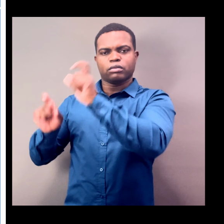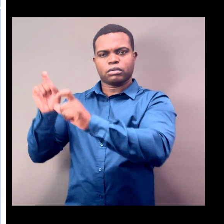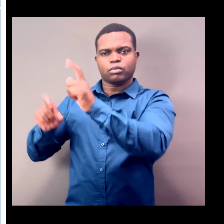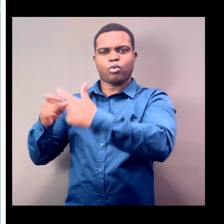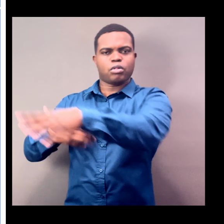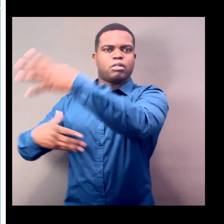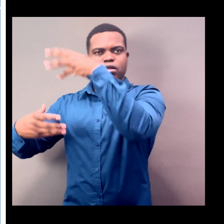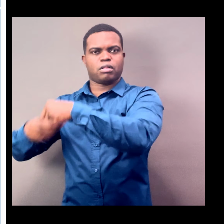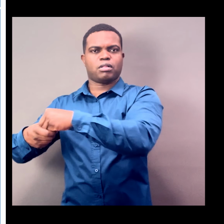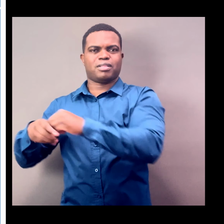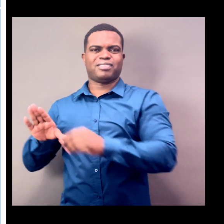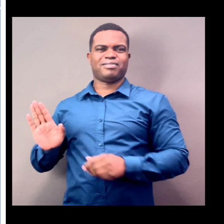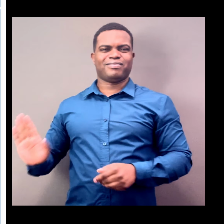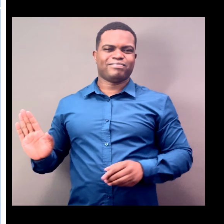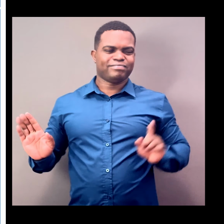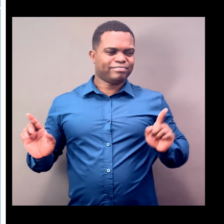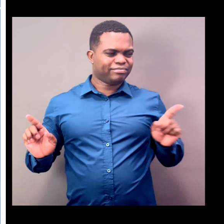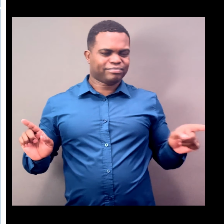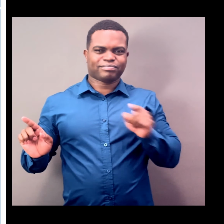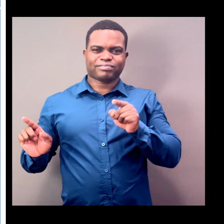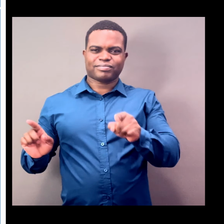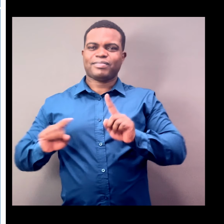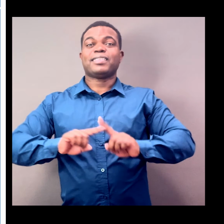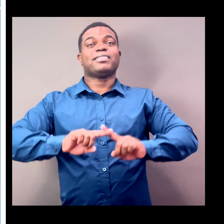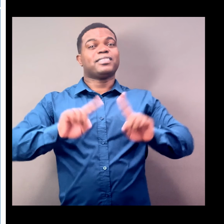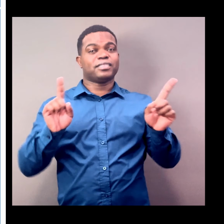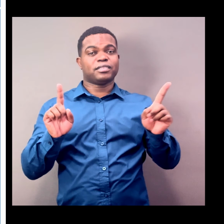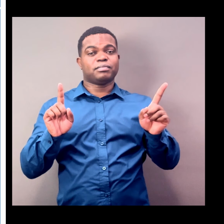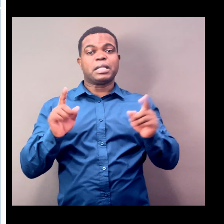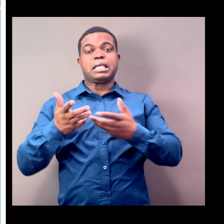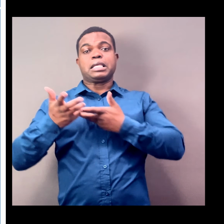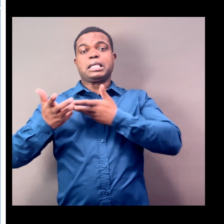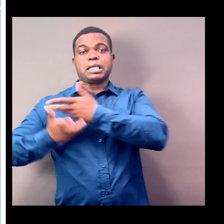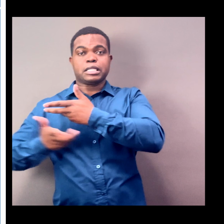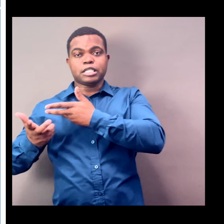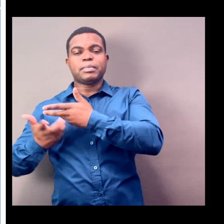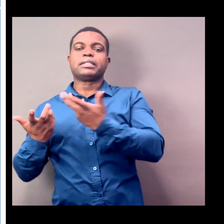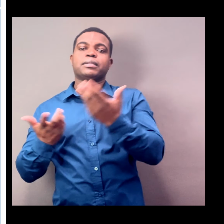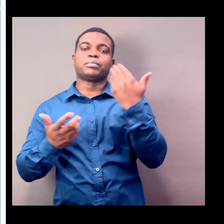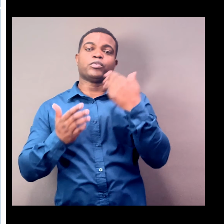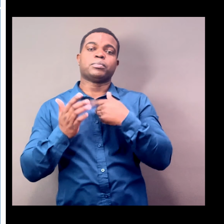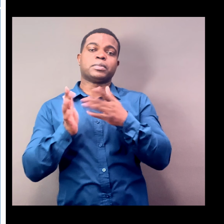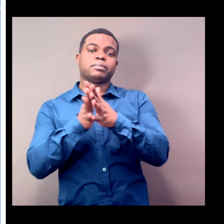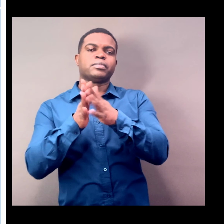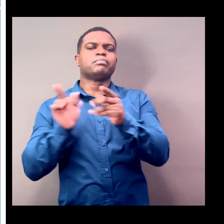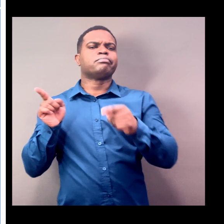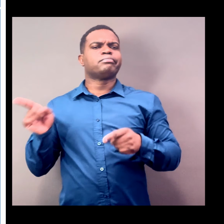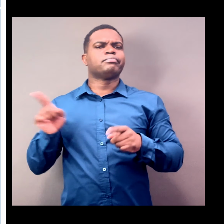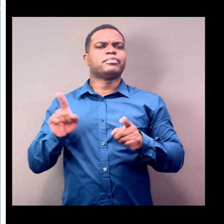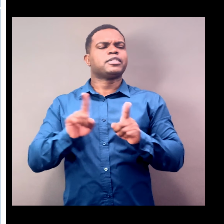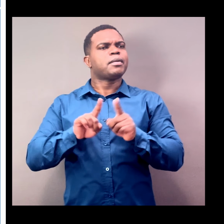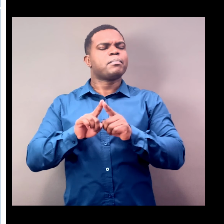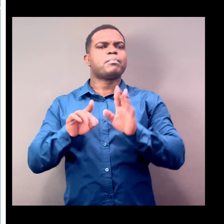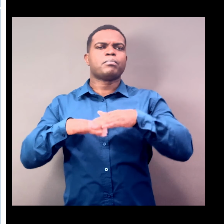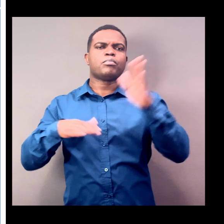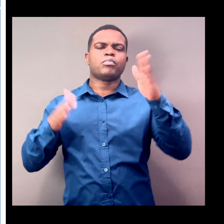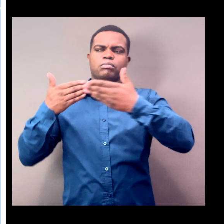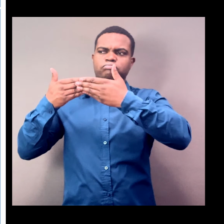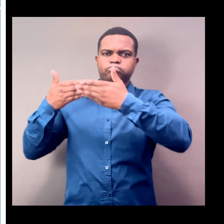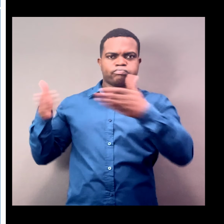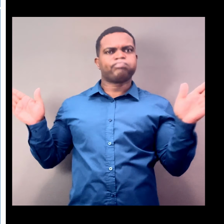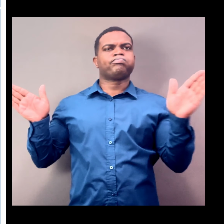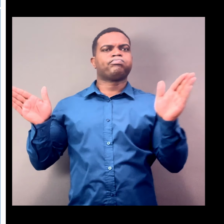is attended to. But community engagement, like I've mentioned, involves creating meaningful interactions